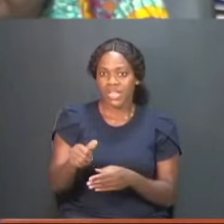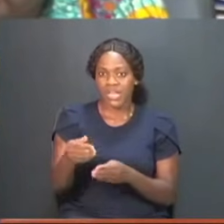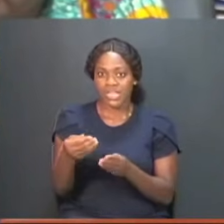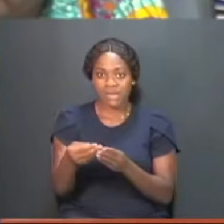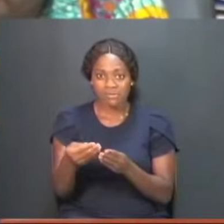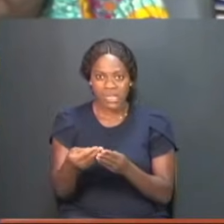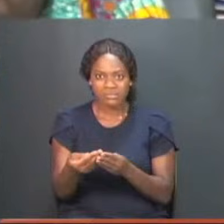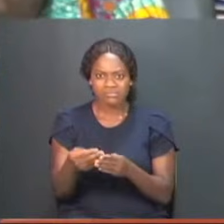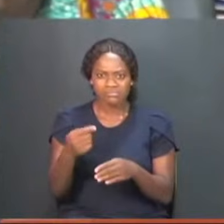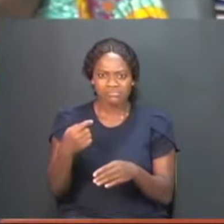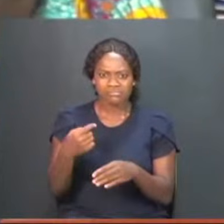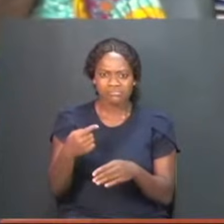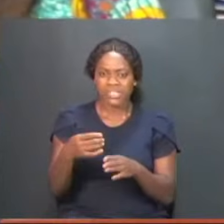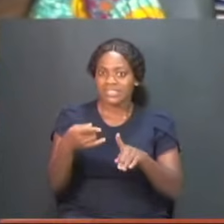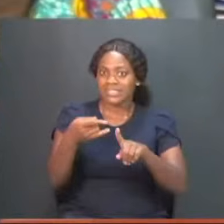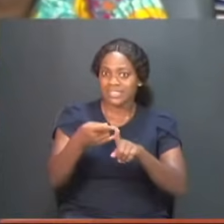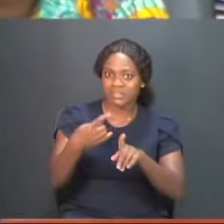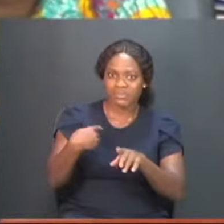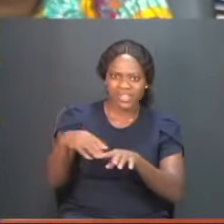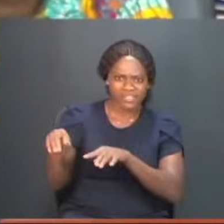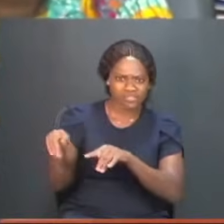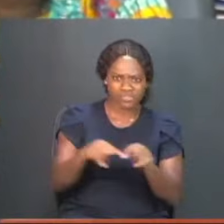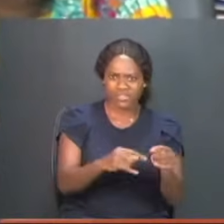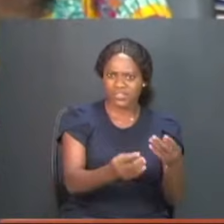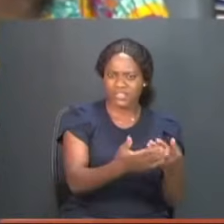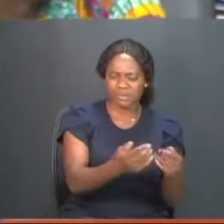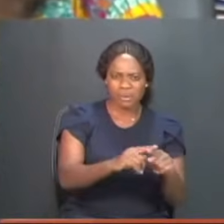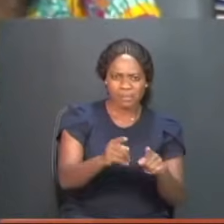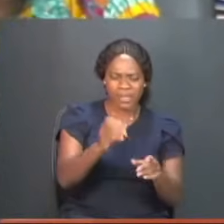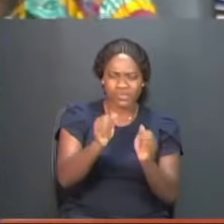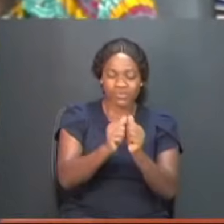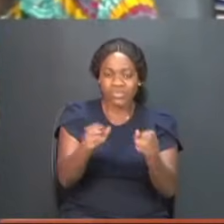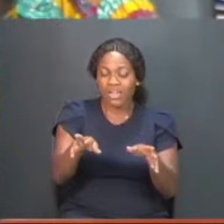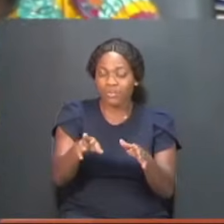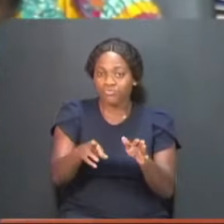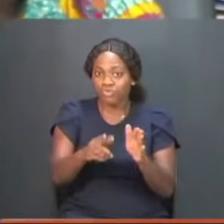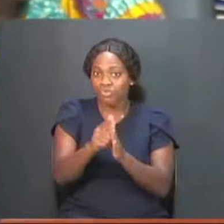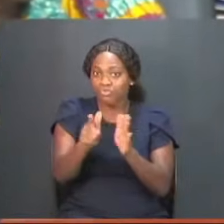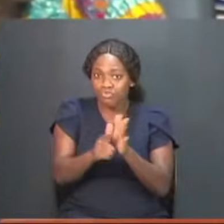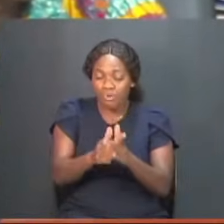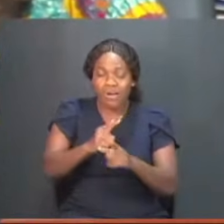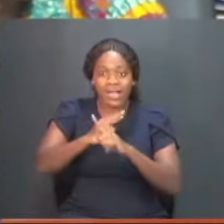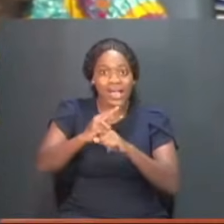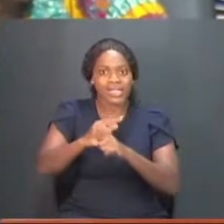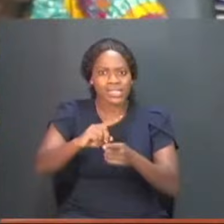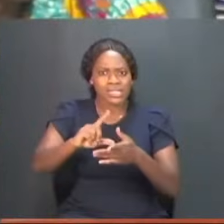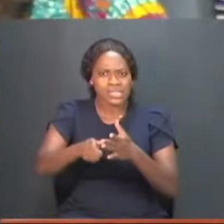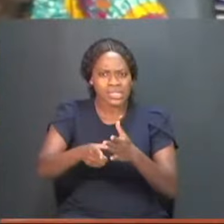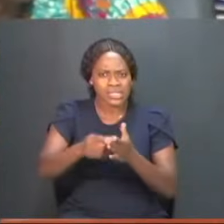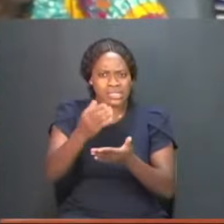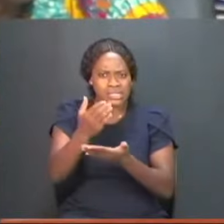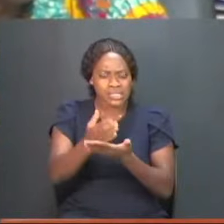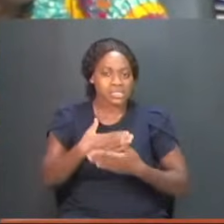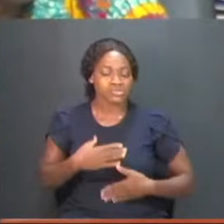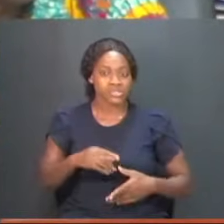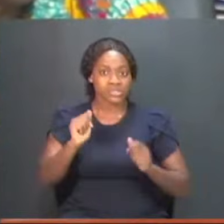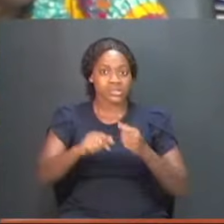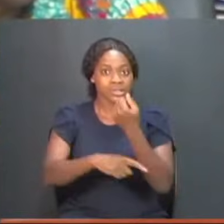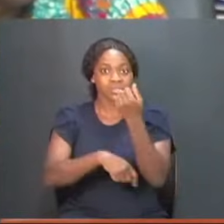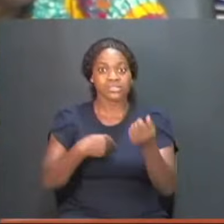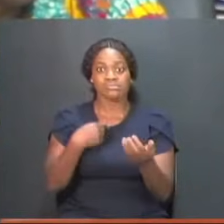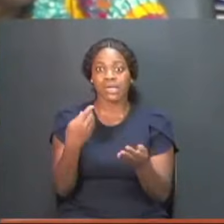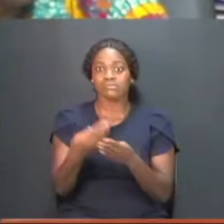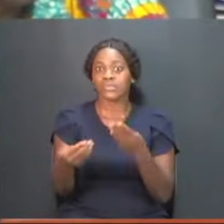this, people will run away with our money. And so, Mr. Speaker, for me, and from the committee perspective, I feel